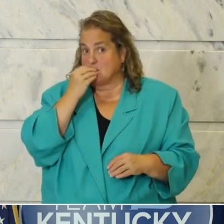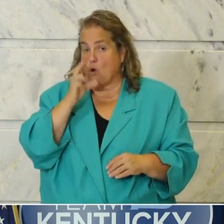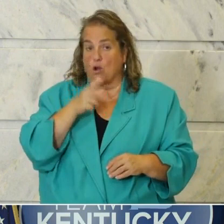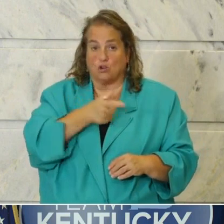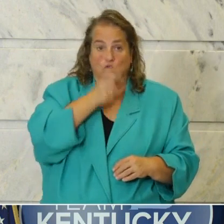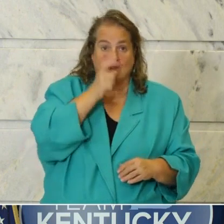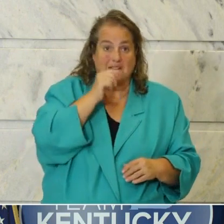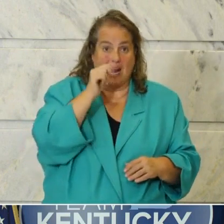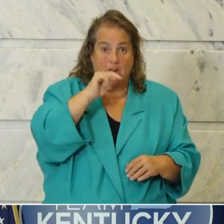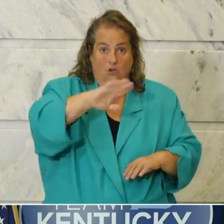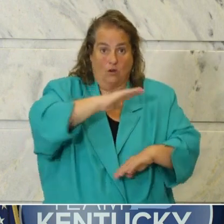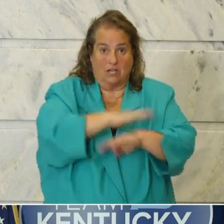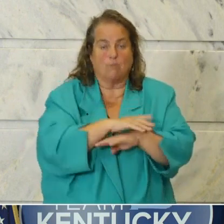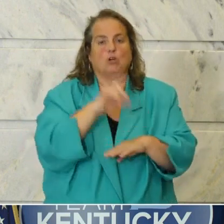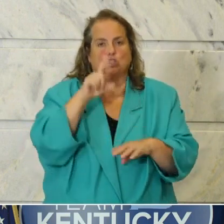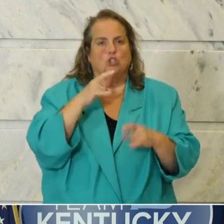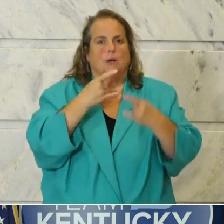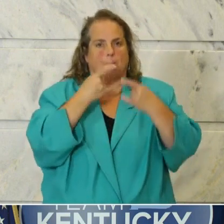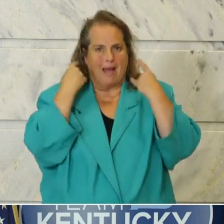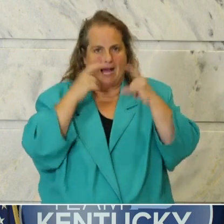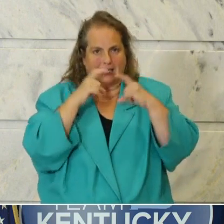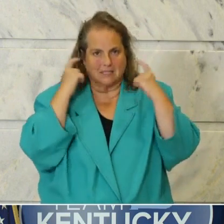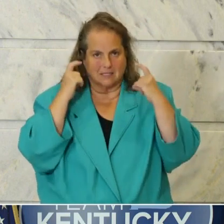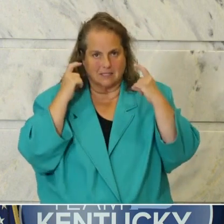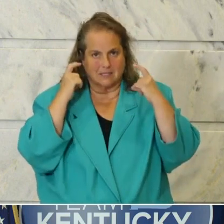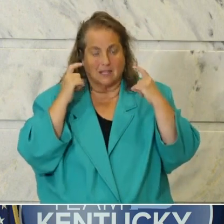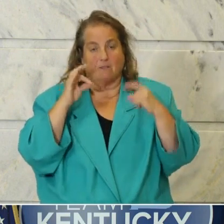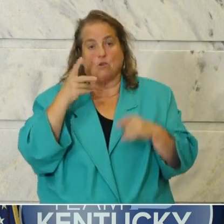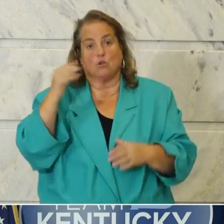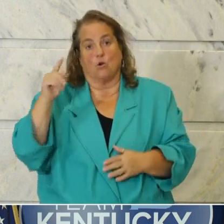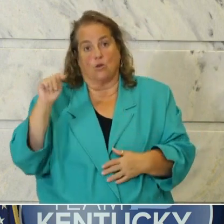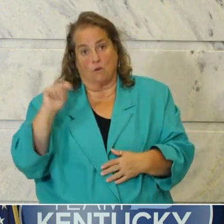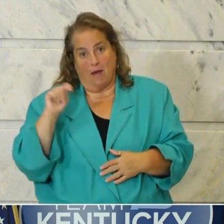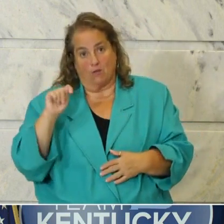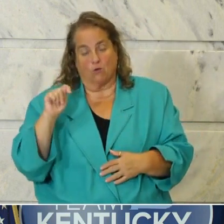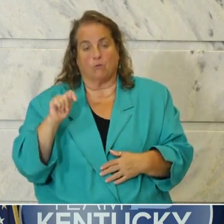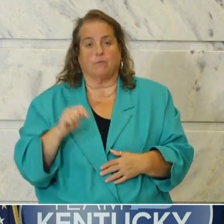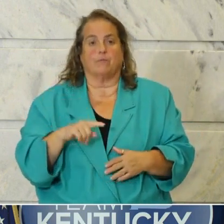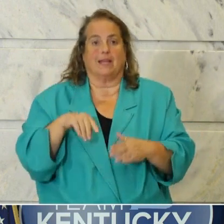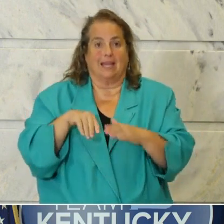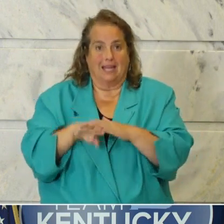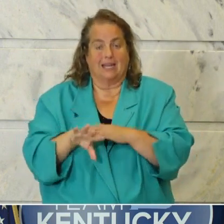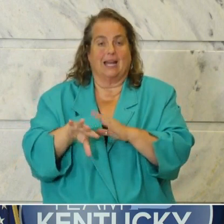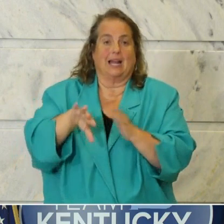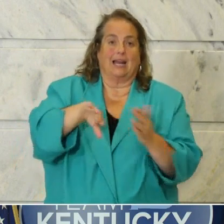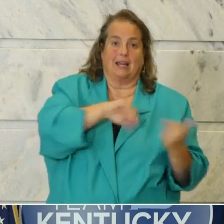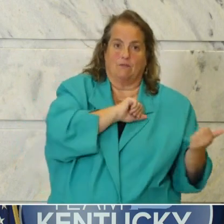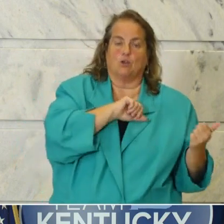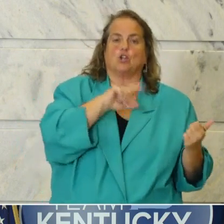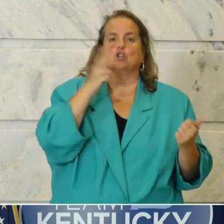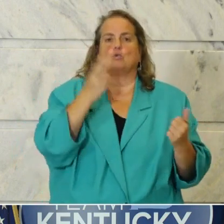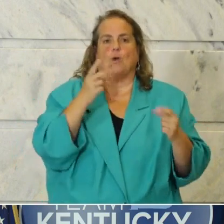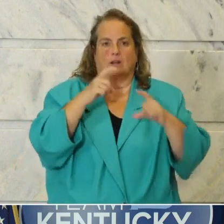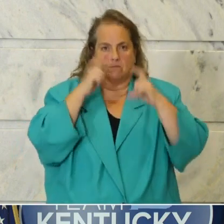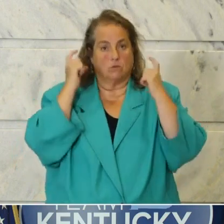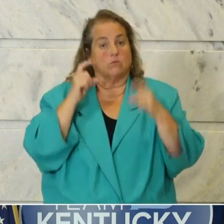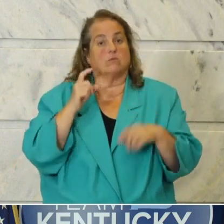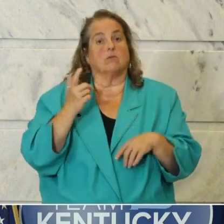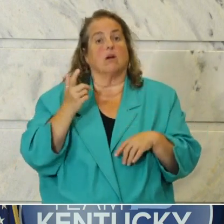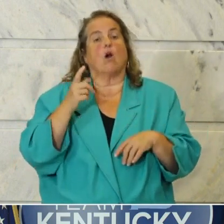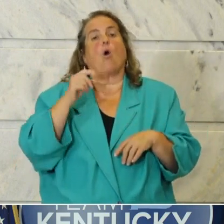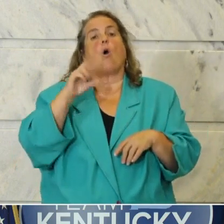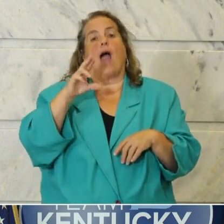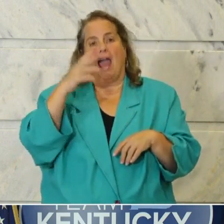your table, then you should be masked if you're going to the bathroom, entry, exit. Otherwise, you should be at the table